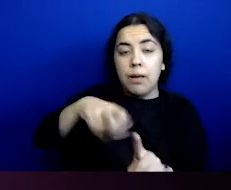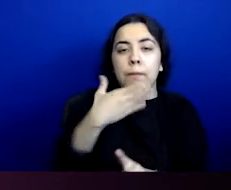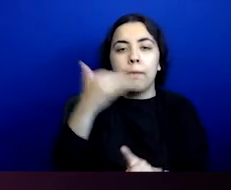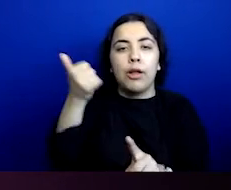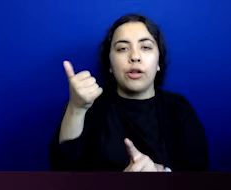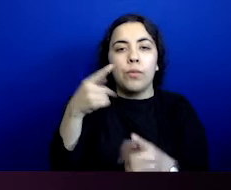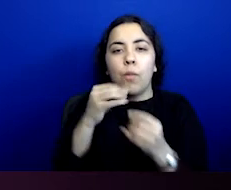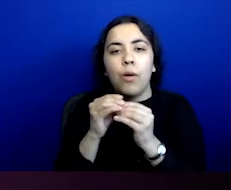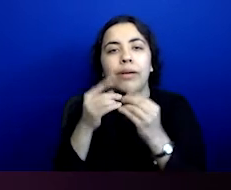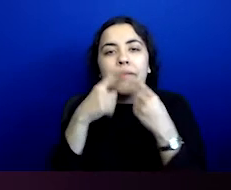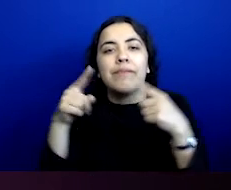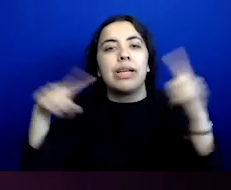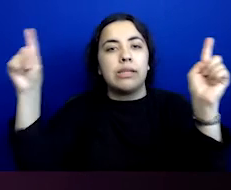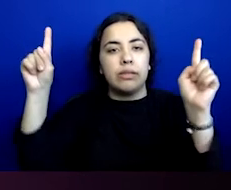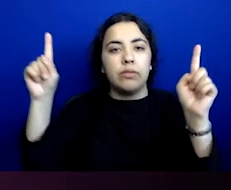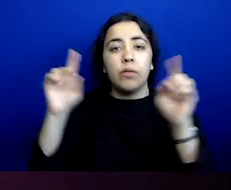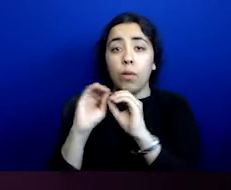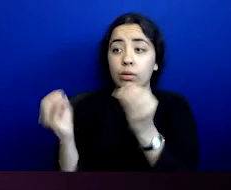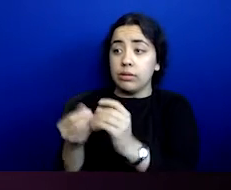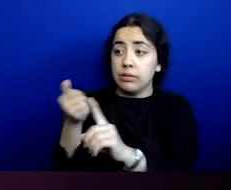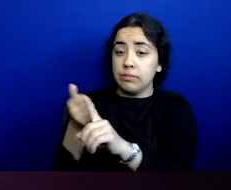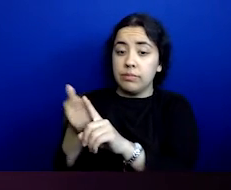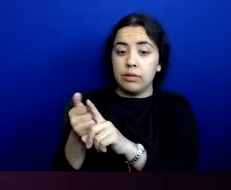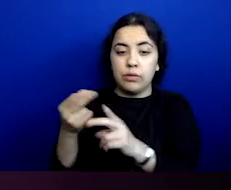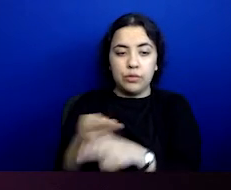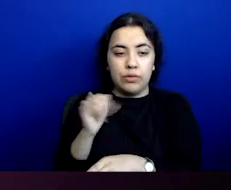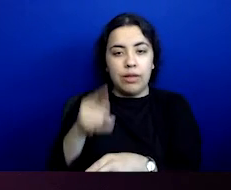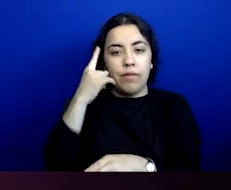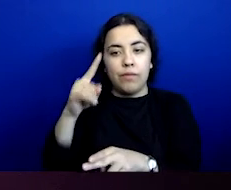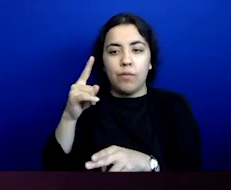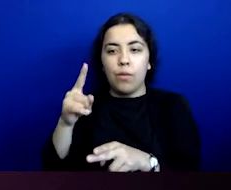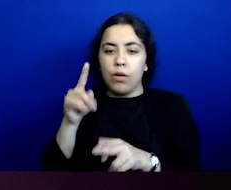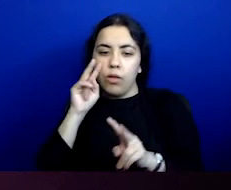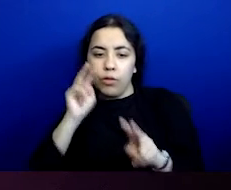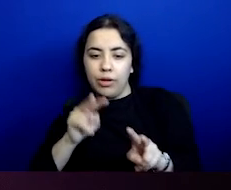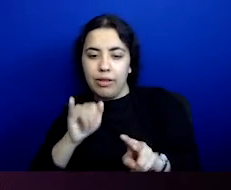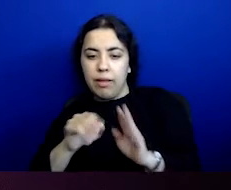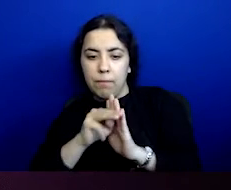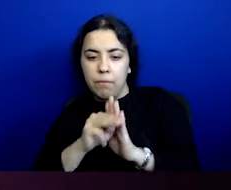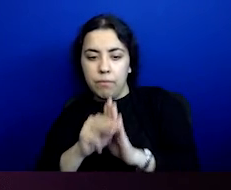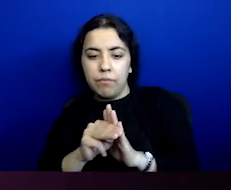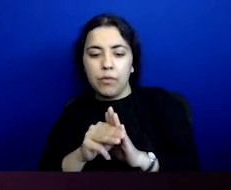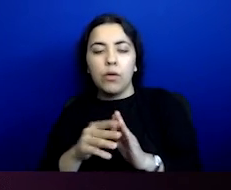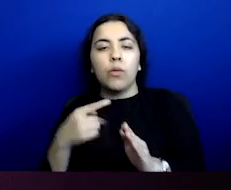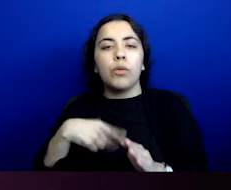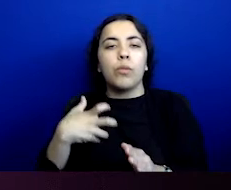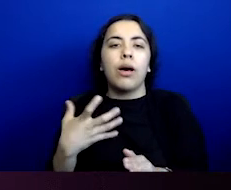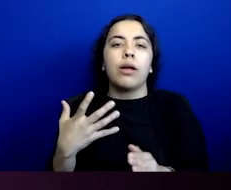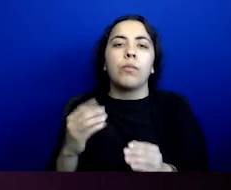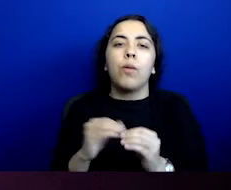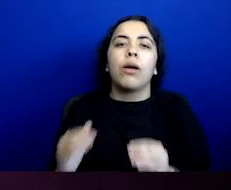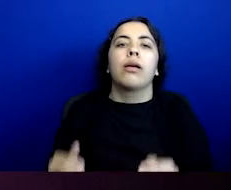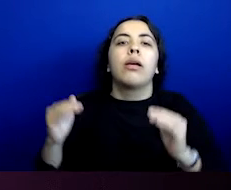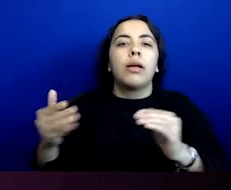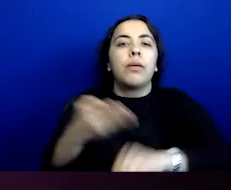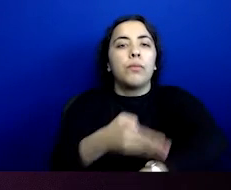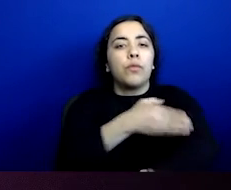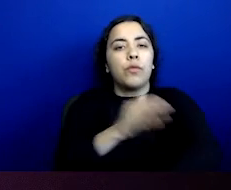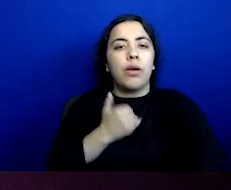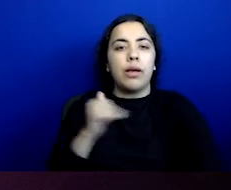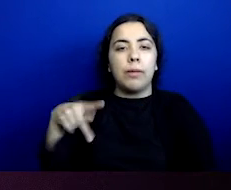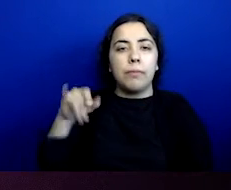way. What we see is organizations are tapping into this to look at environmental monitoring and looking at leveraging our API to help make sure that the data is